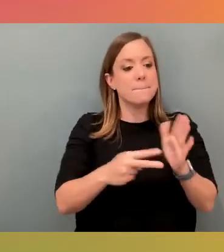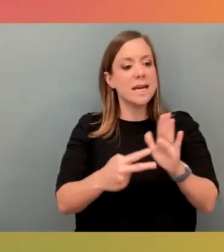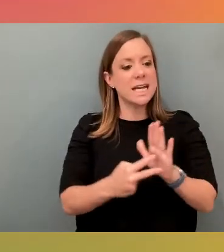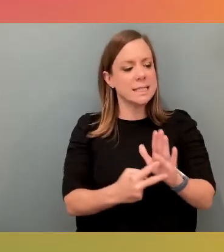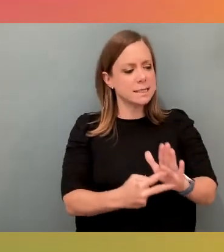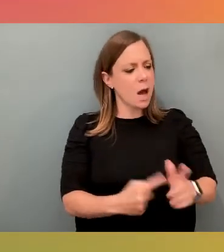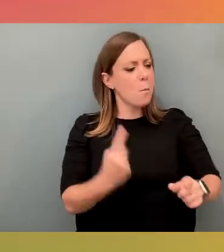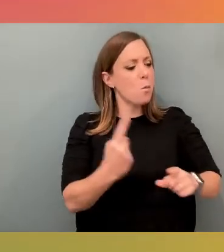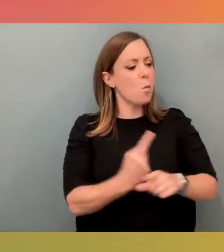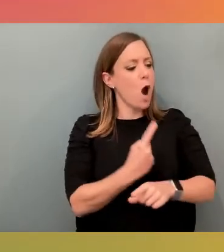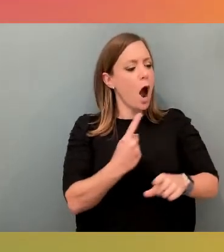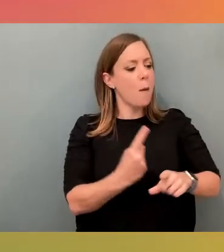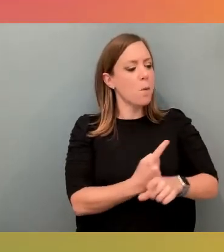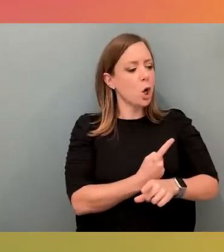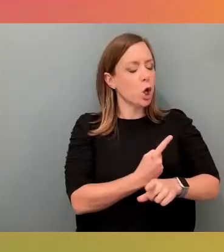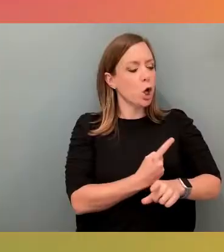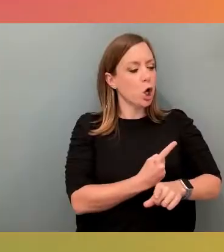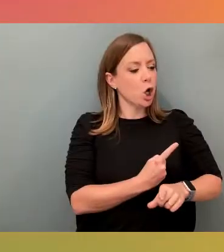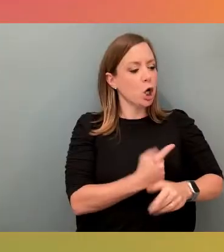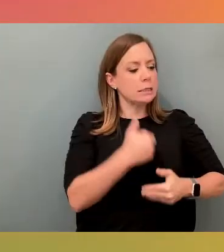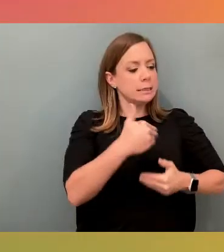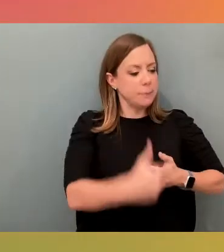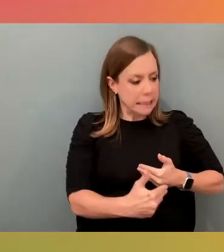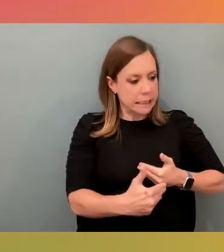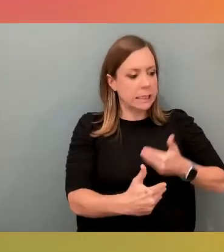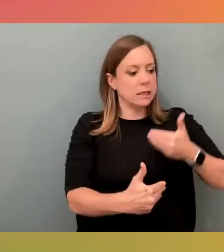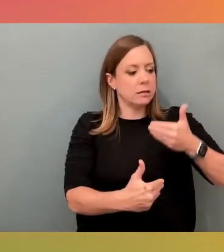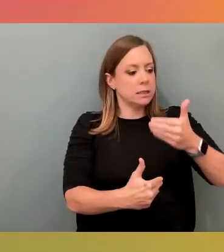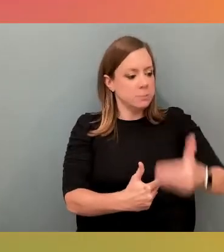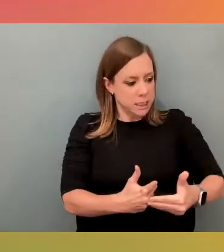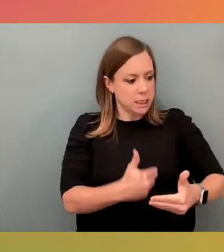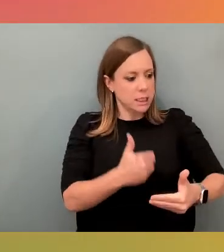pacing instead of rushing.